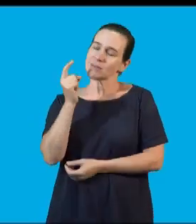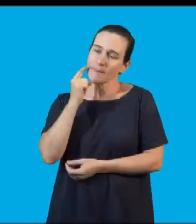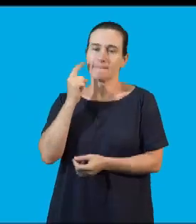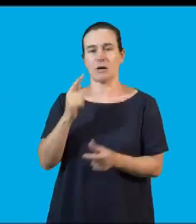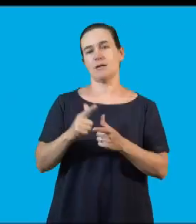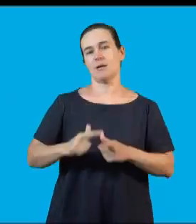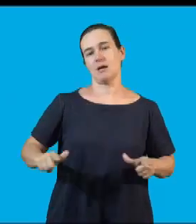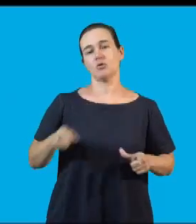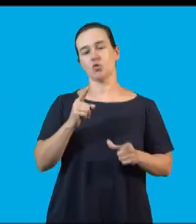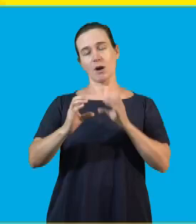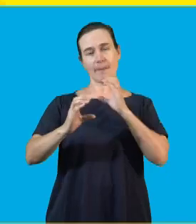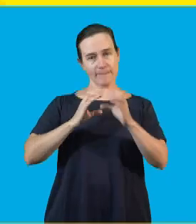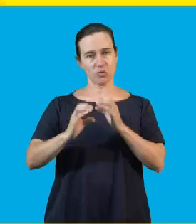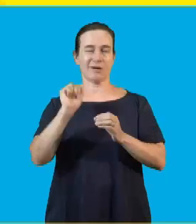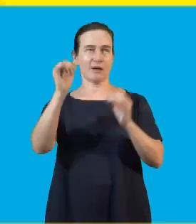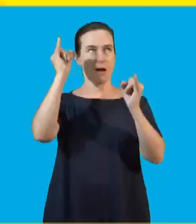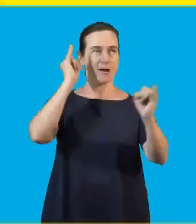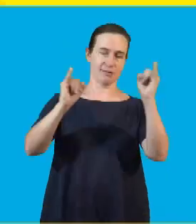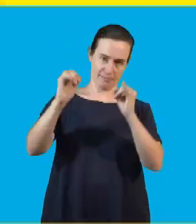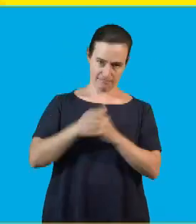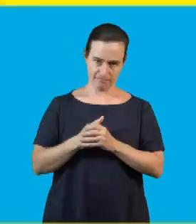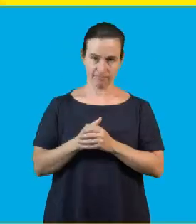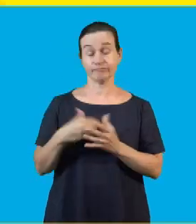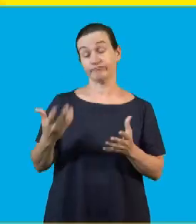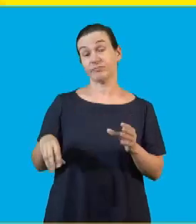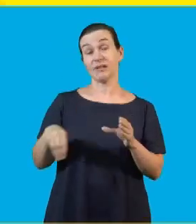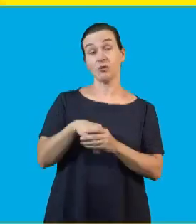use simple language to communicate